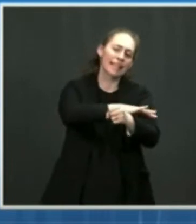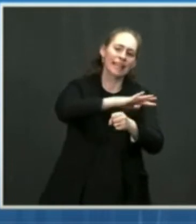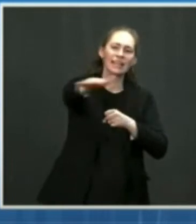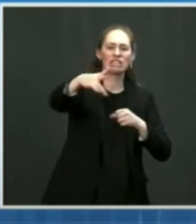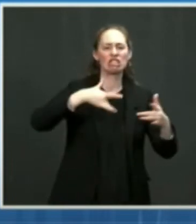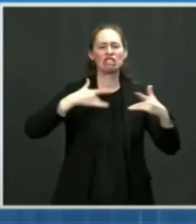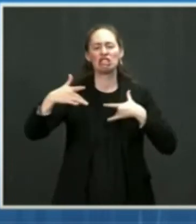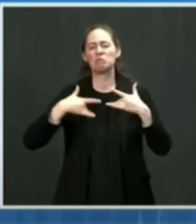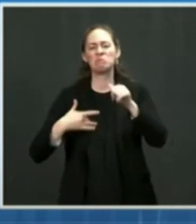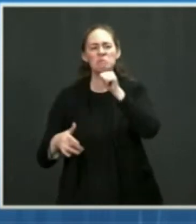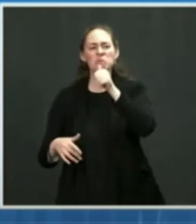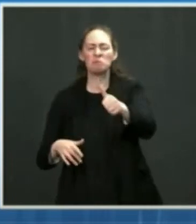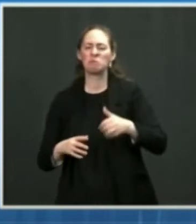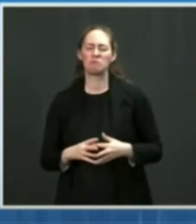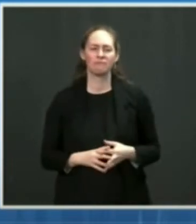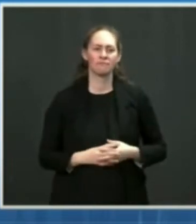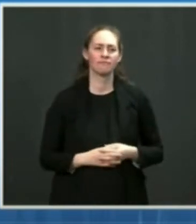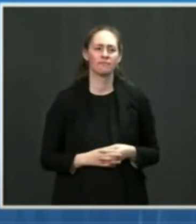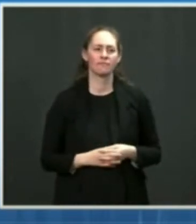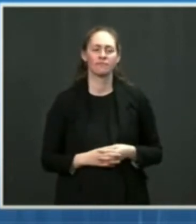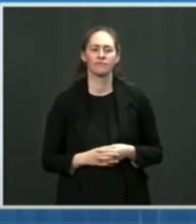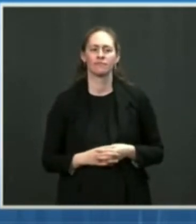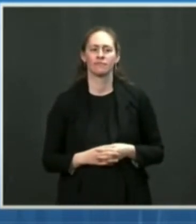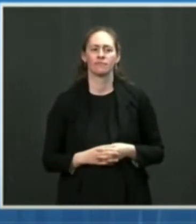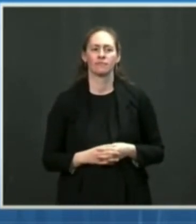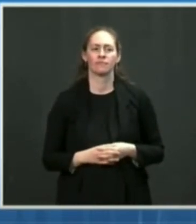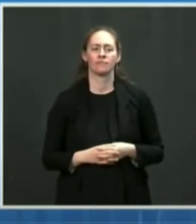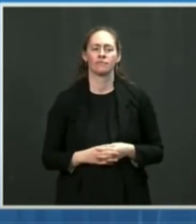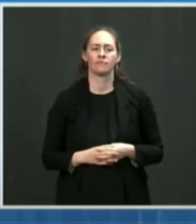Go to Niels Lesniewski at CQ roll call.